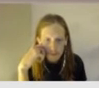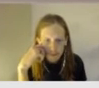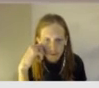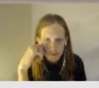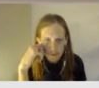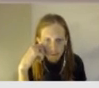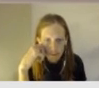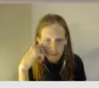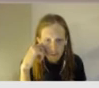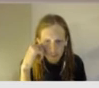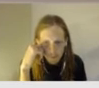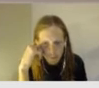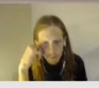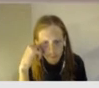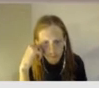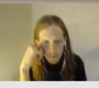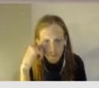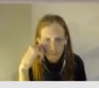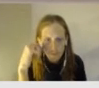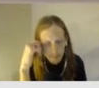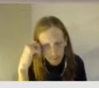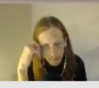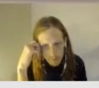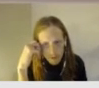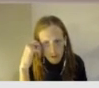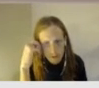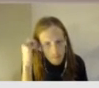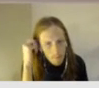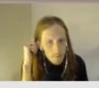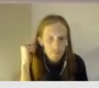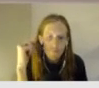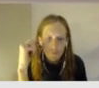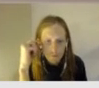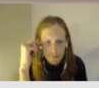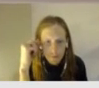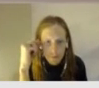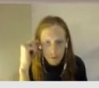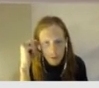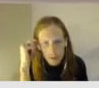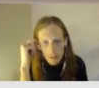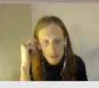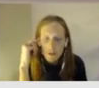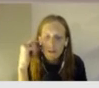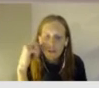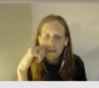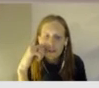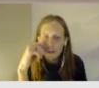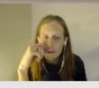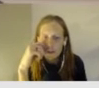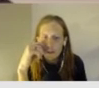And the great thing about them, too, is they're not terribly inexpensive, but the nice thing about Fuji is that